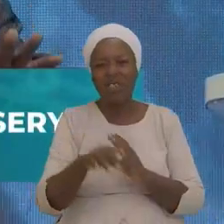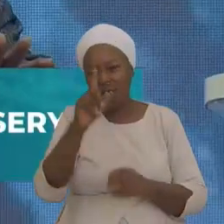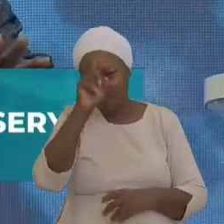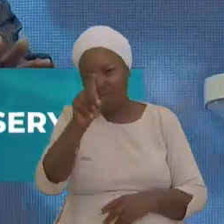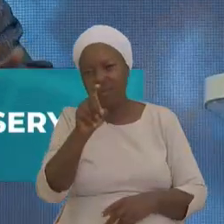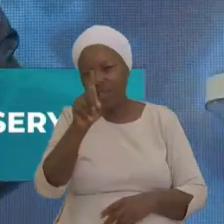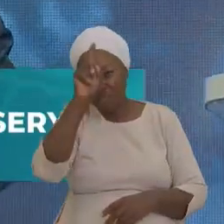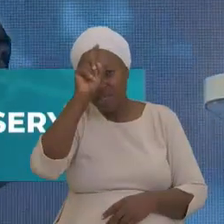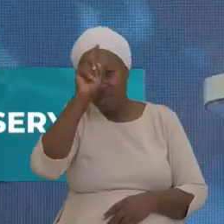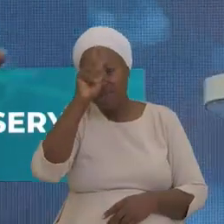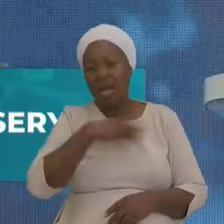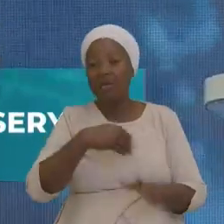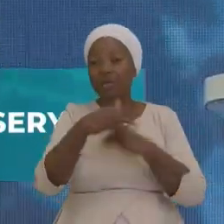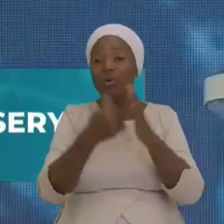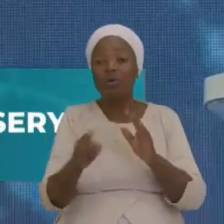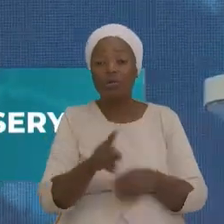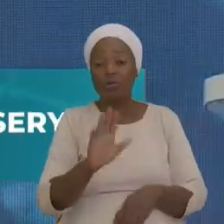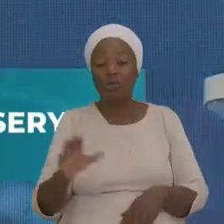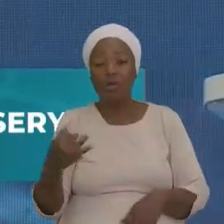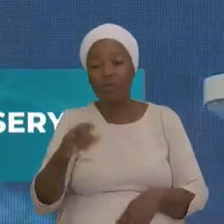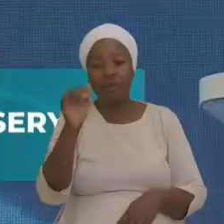those children of Israel in Egypt.